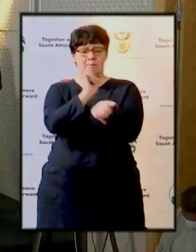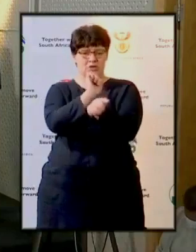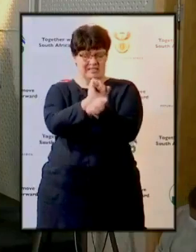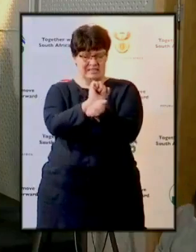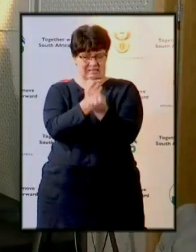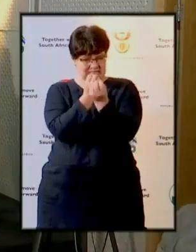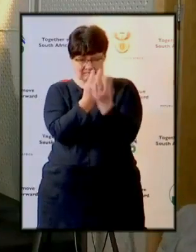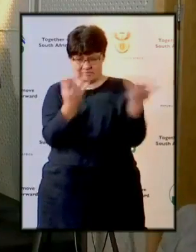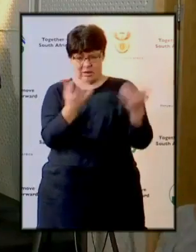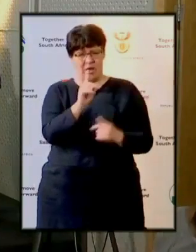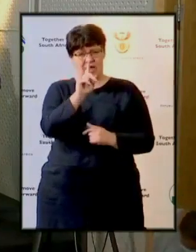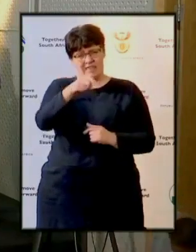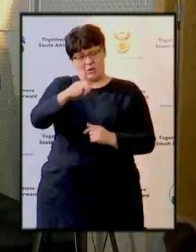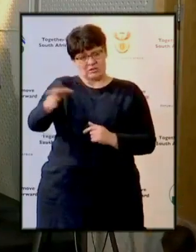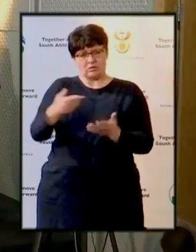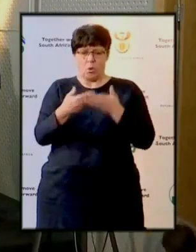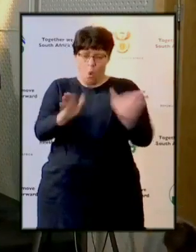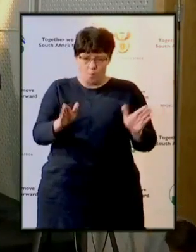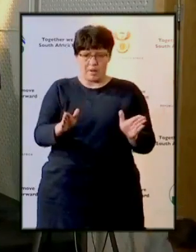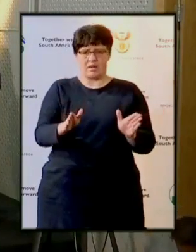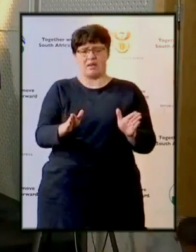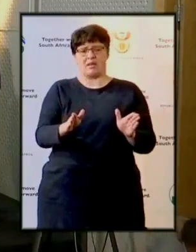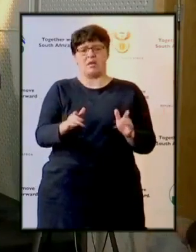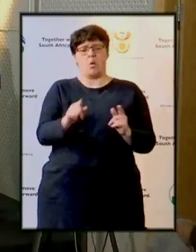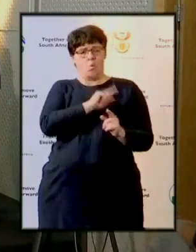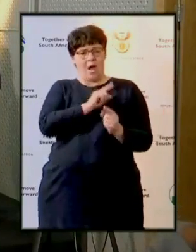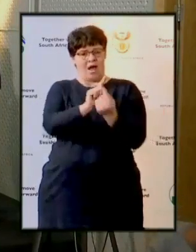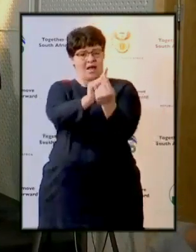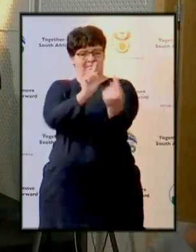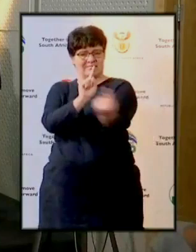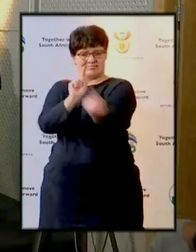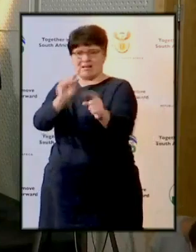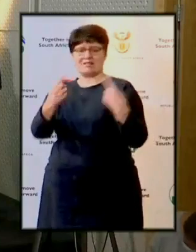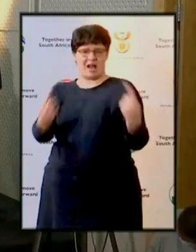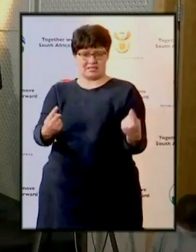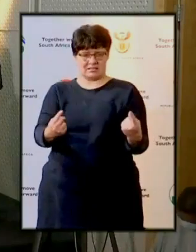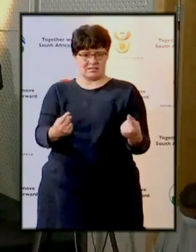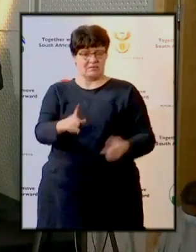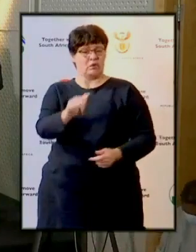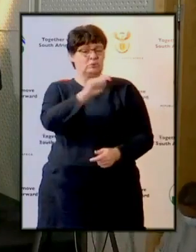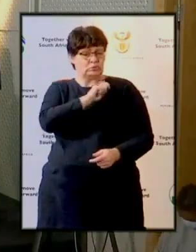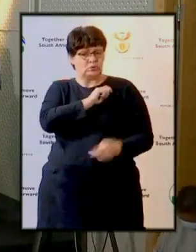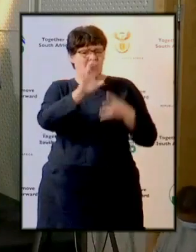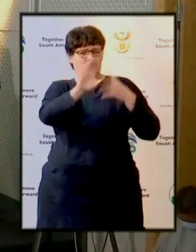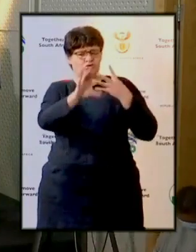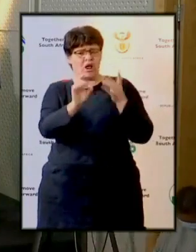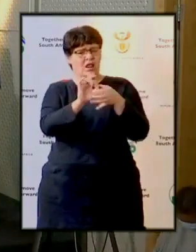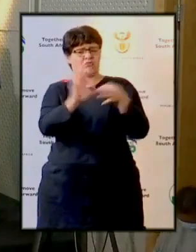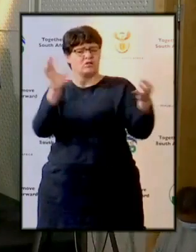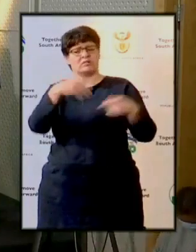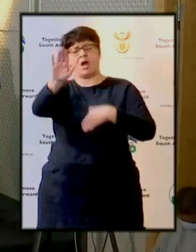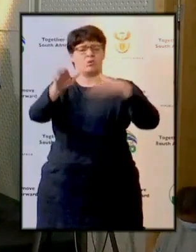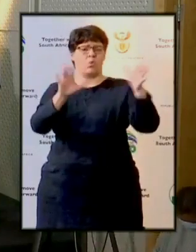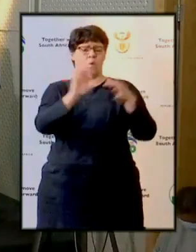released to open up prisons in line with physical distancing policy? If true, what is the criteria? How many prisoners